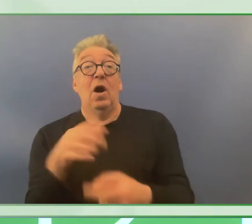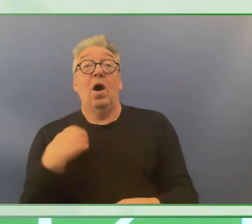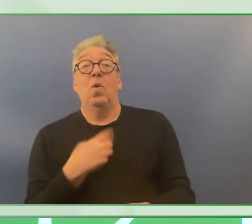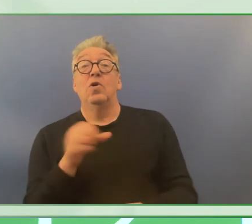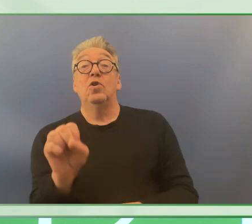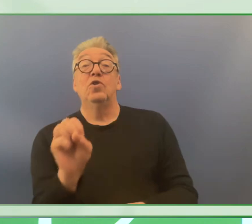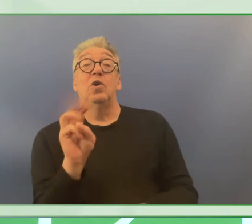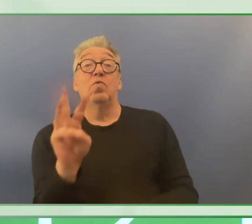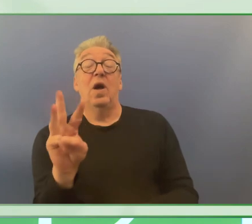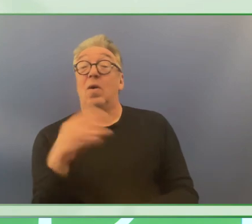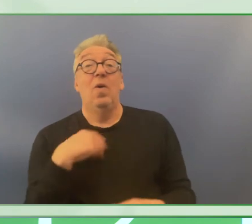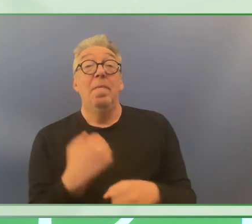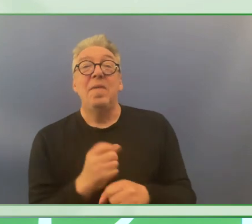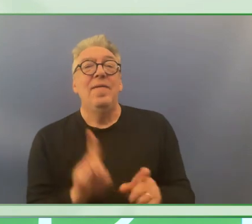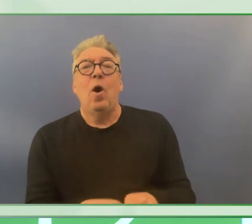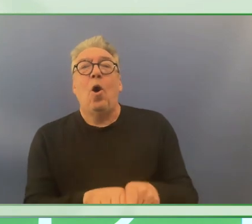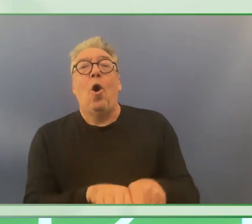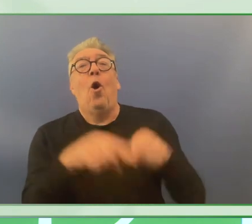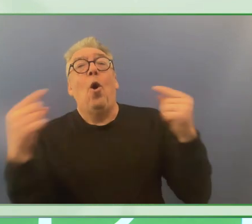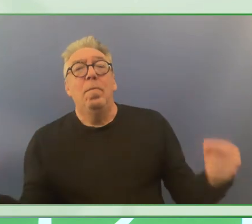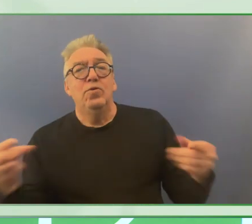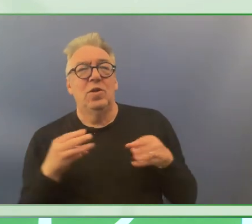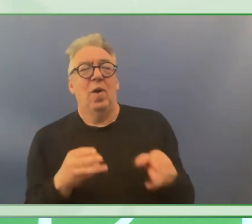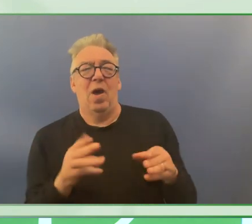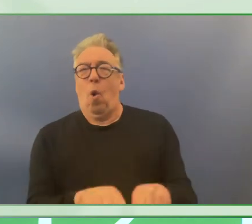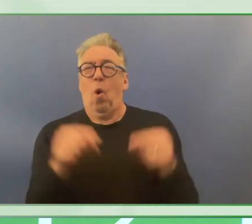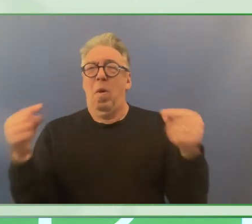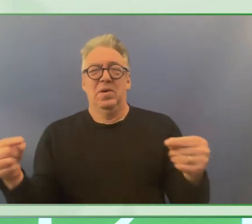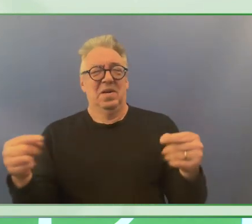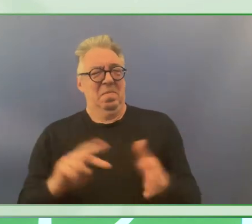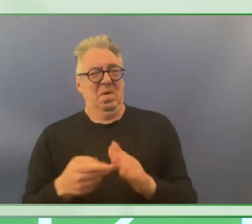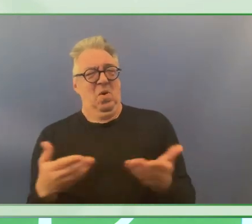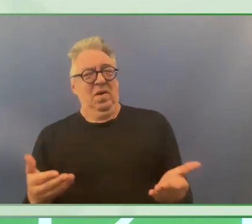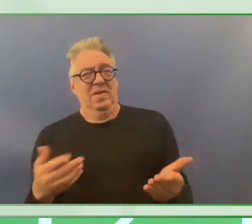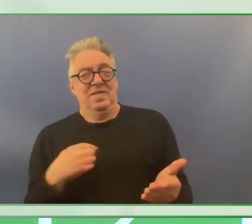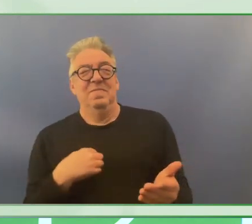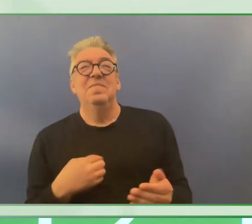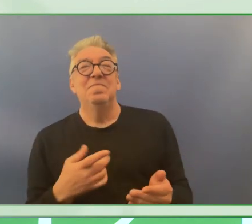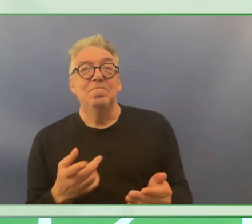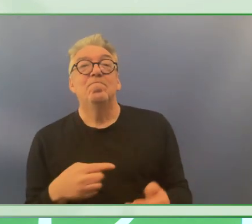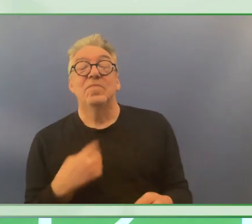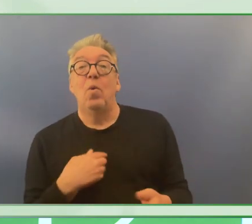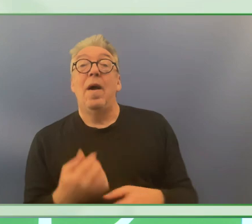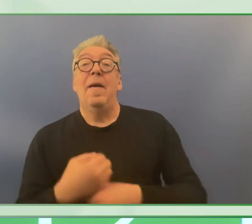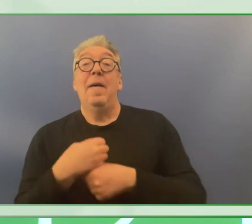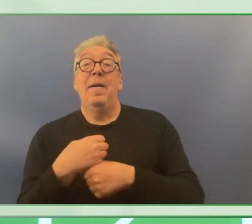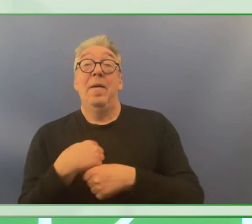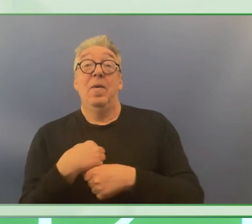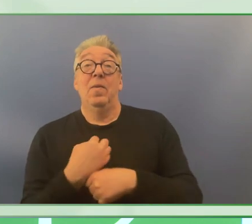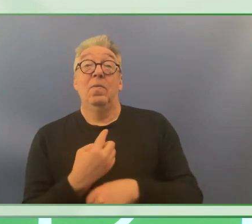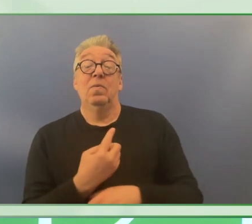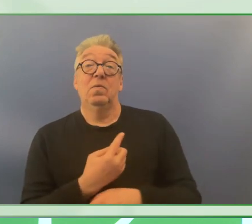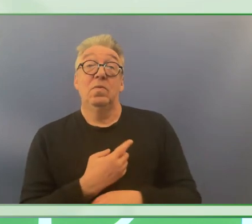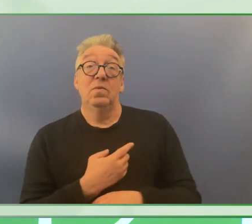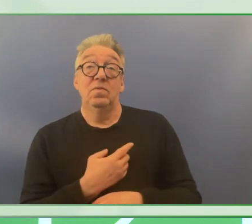way. Opposite way means that we made the